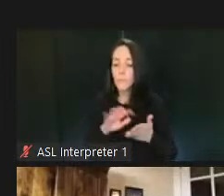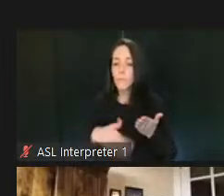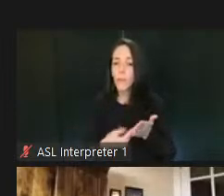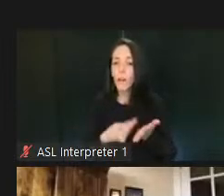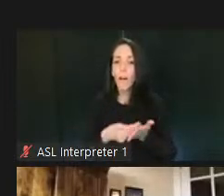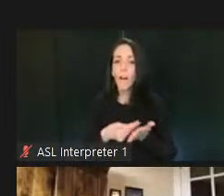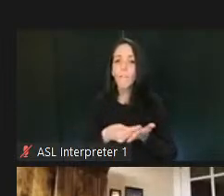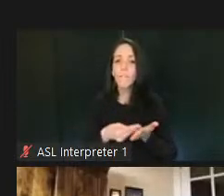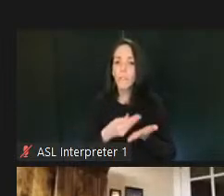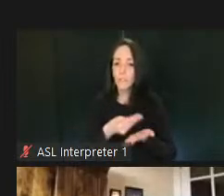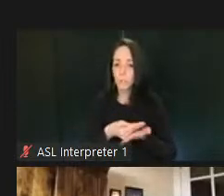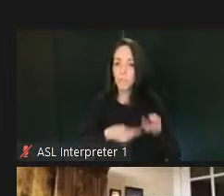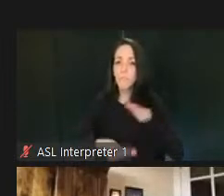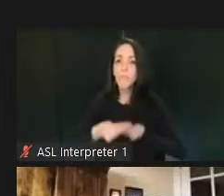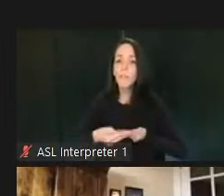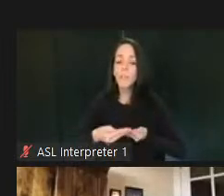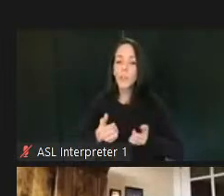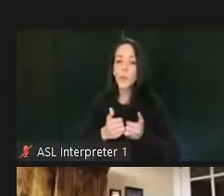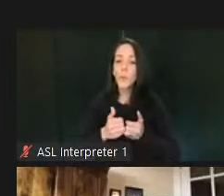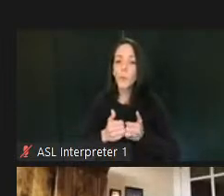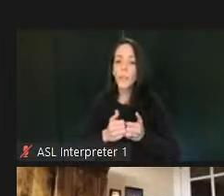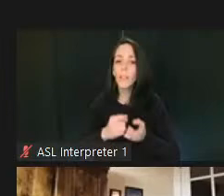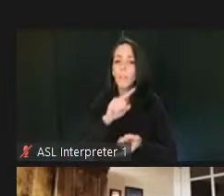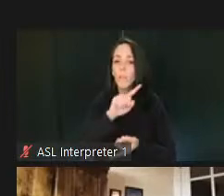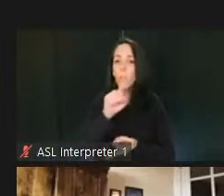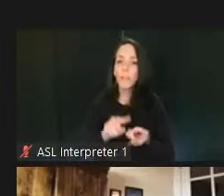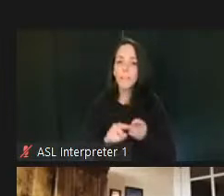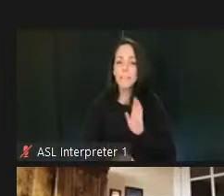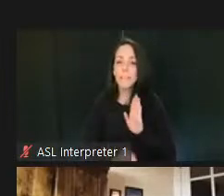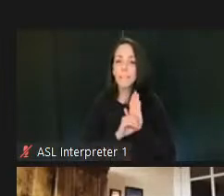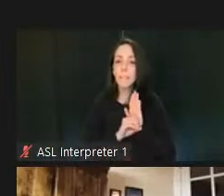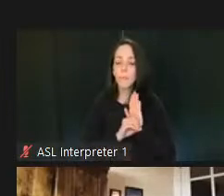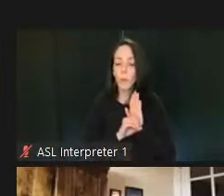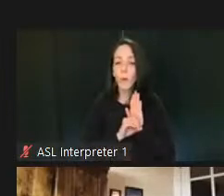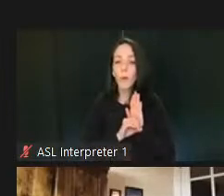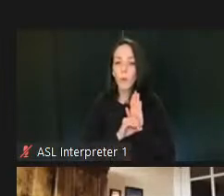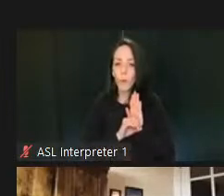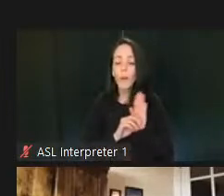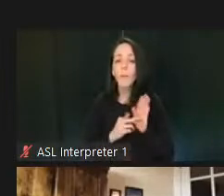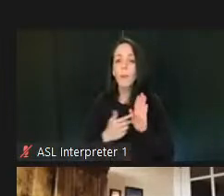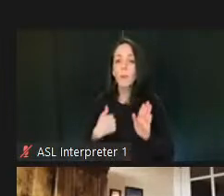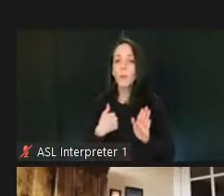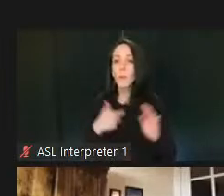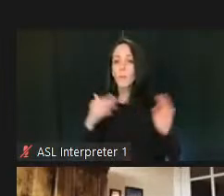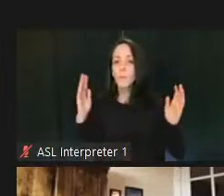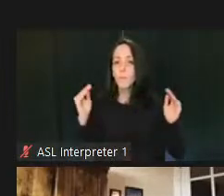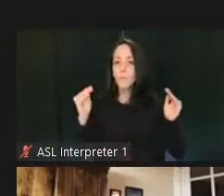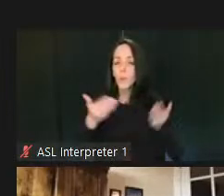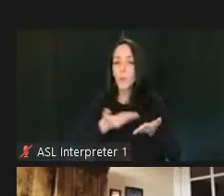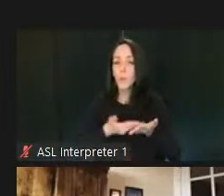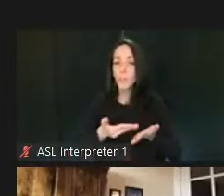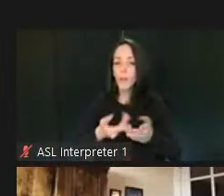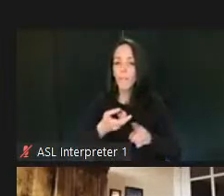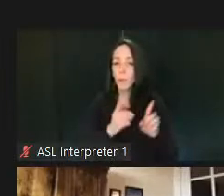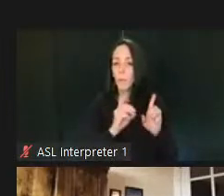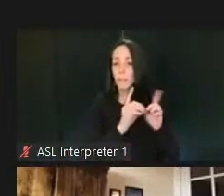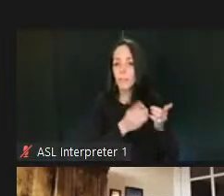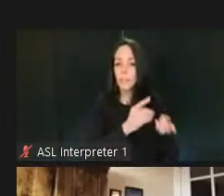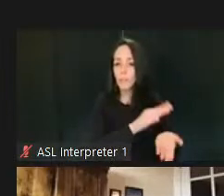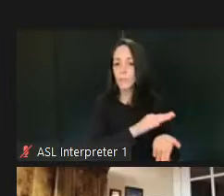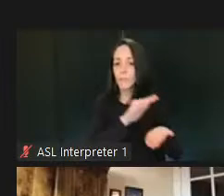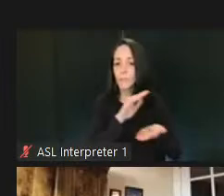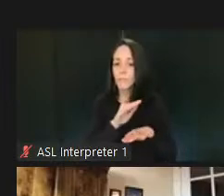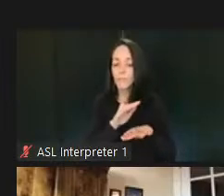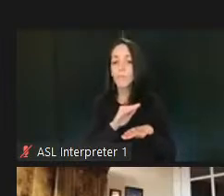as reflected with the zero ending fund balance. The proponents of anticipated resources from the district are primarily